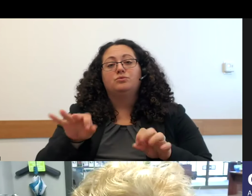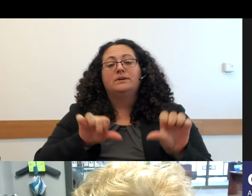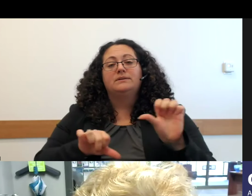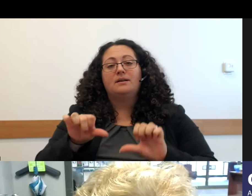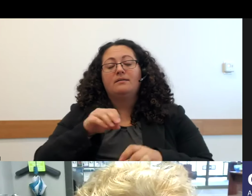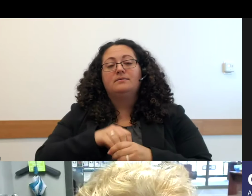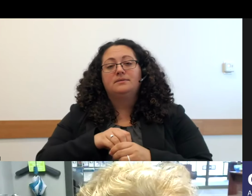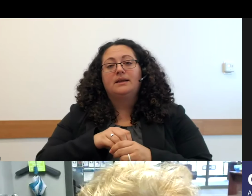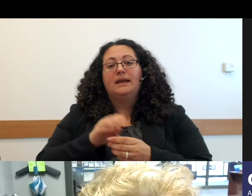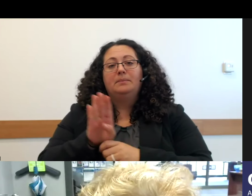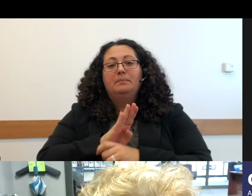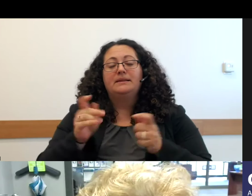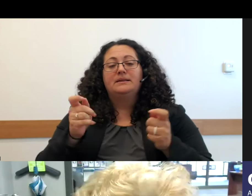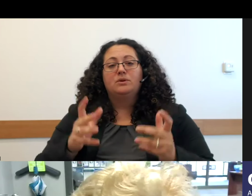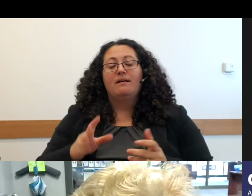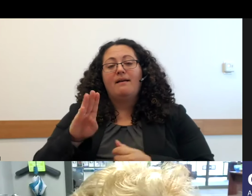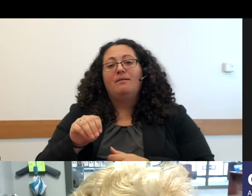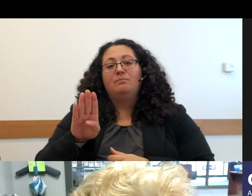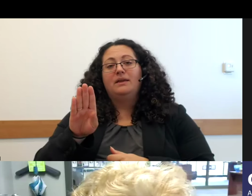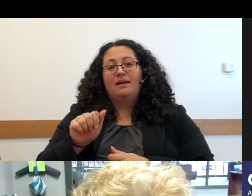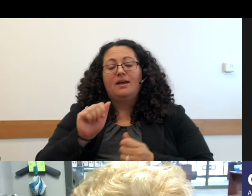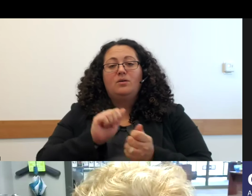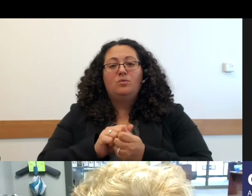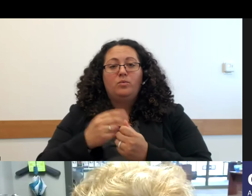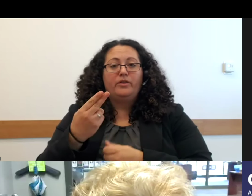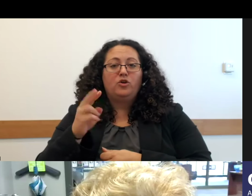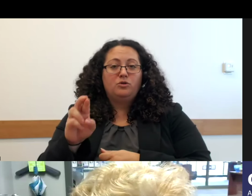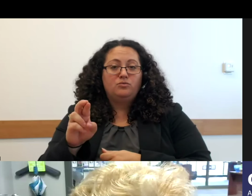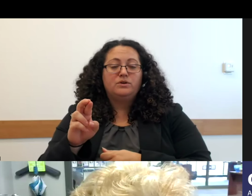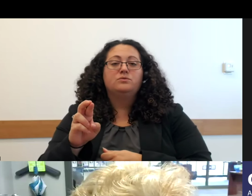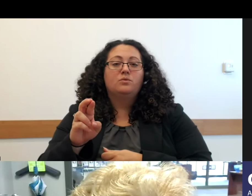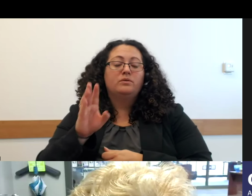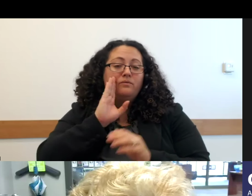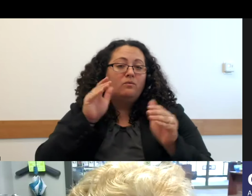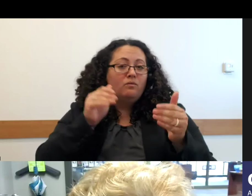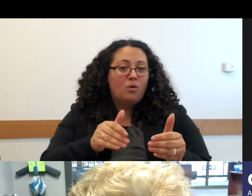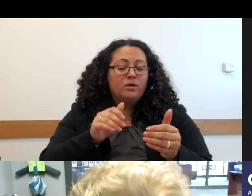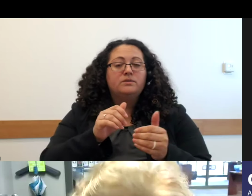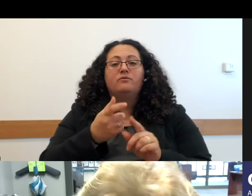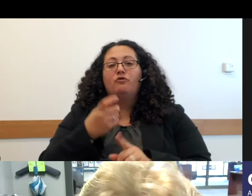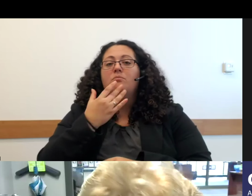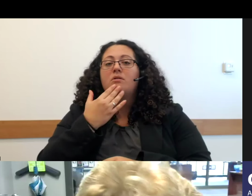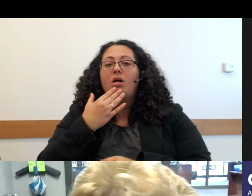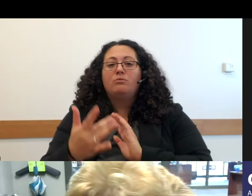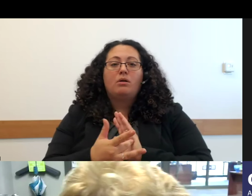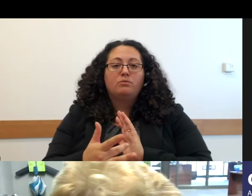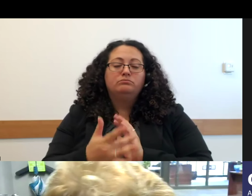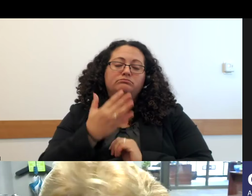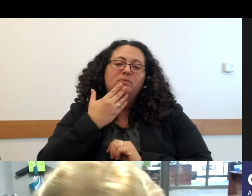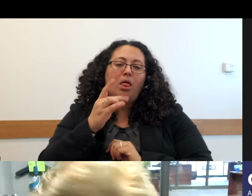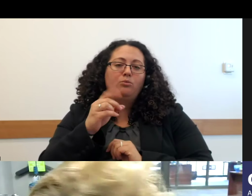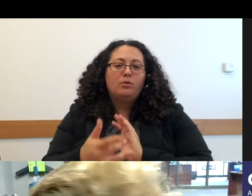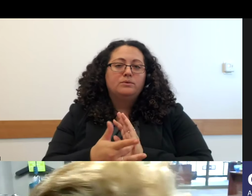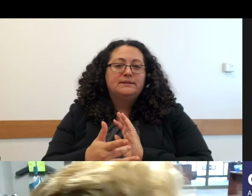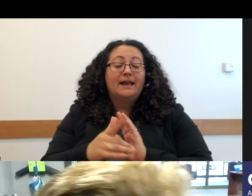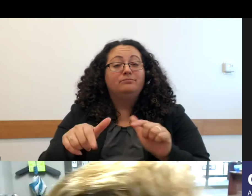Business Administration and an MBA, both with a Human Resource Management concentration from Colorado Tech University. I will turn it over